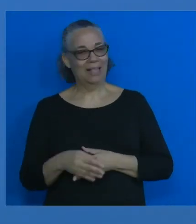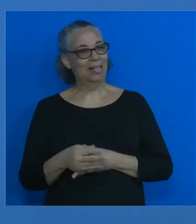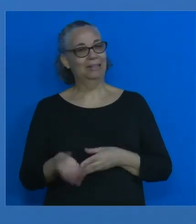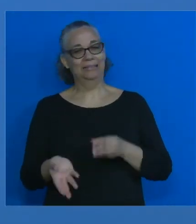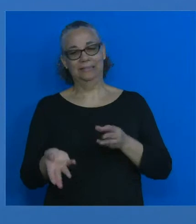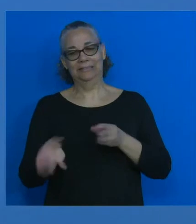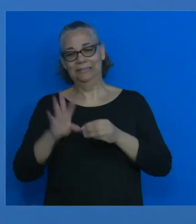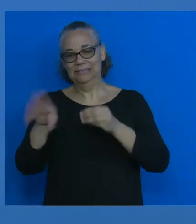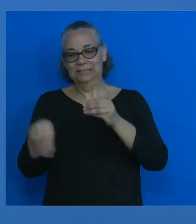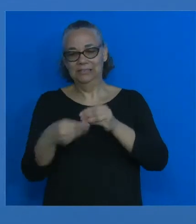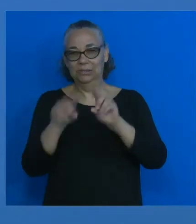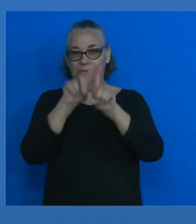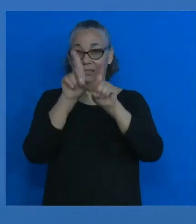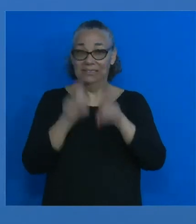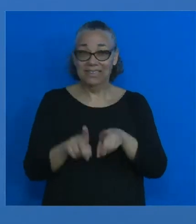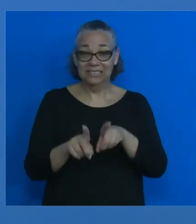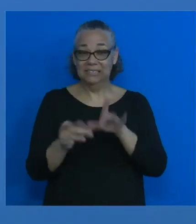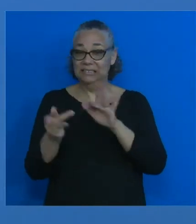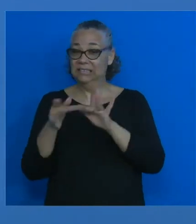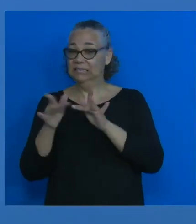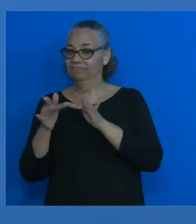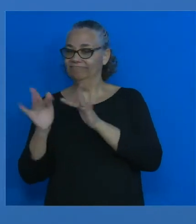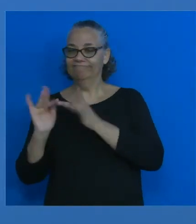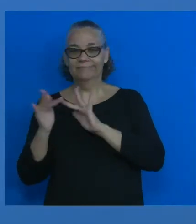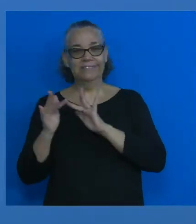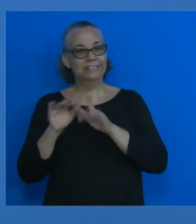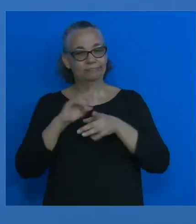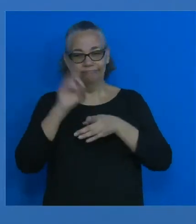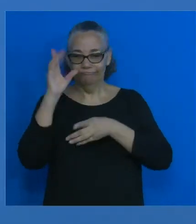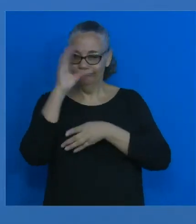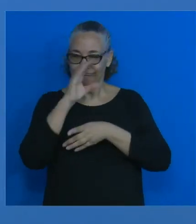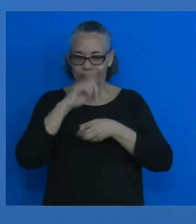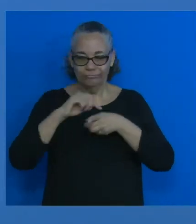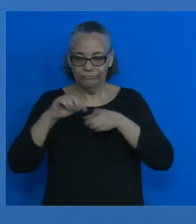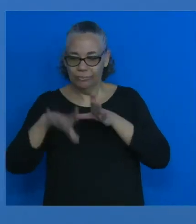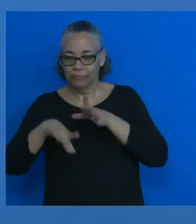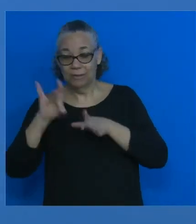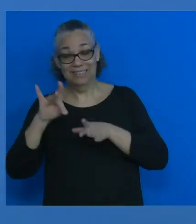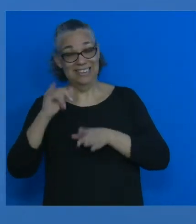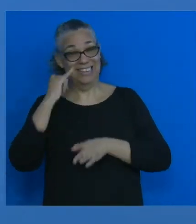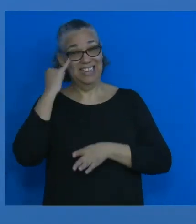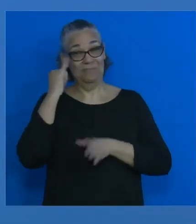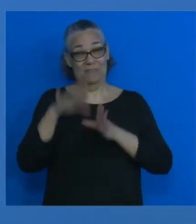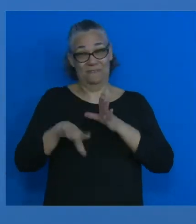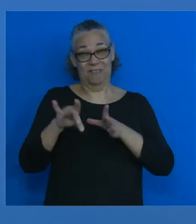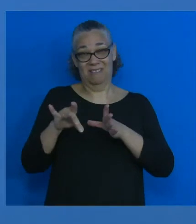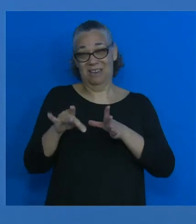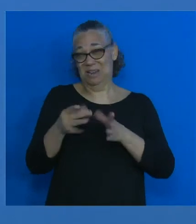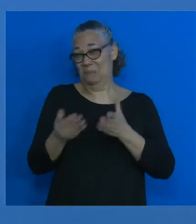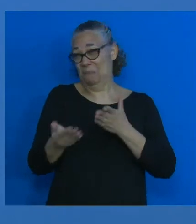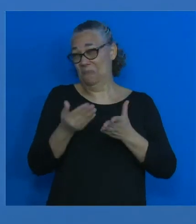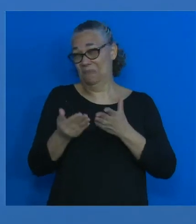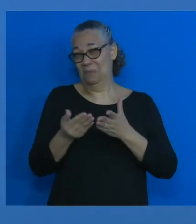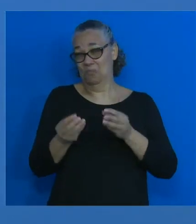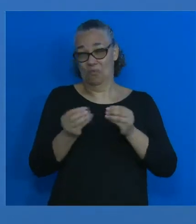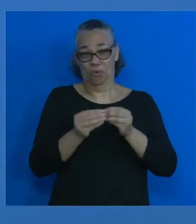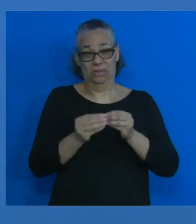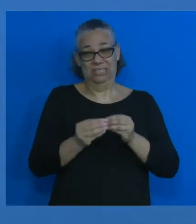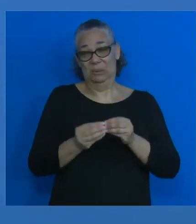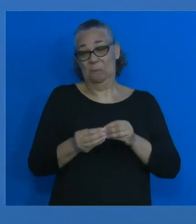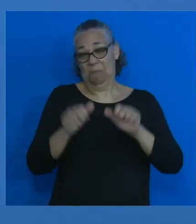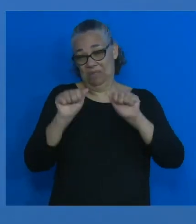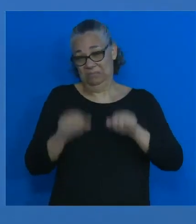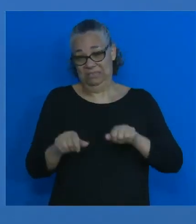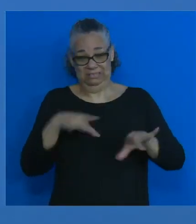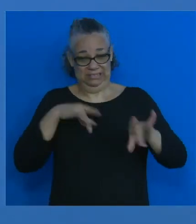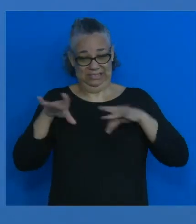contact tracing that is currently taking place. And if we believe that there may be chains of transmission that we do not have a